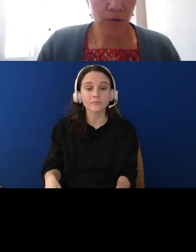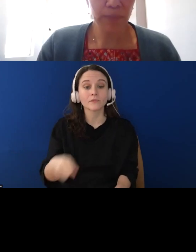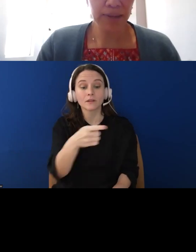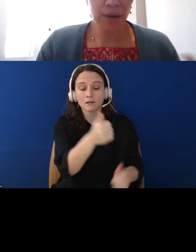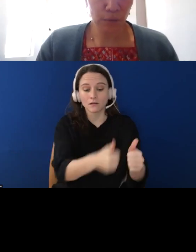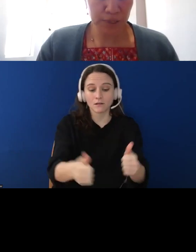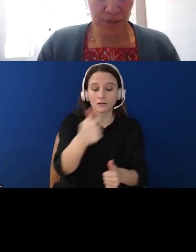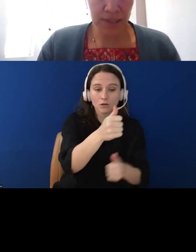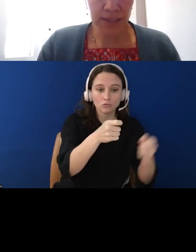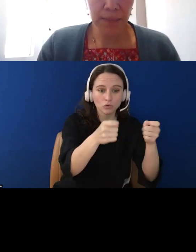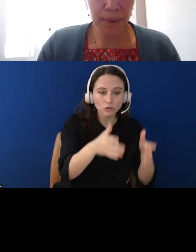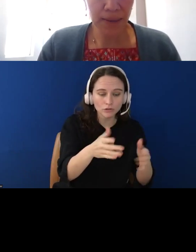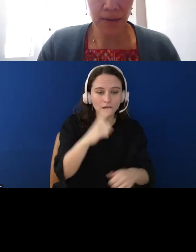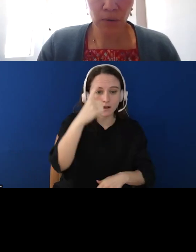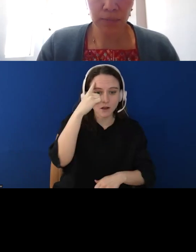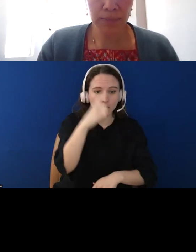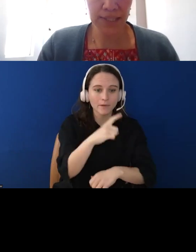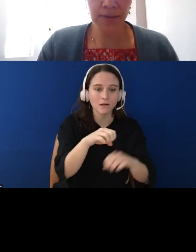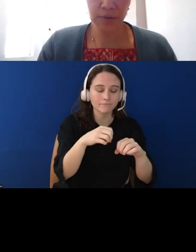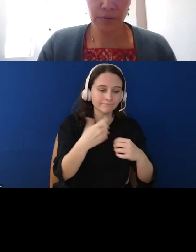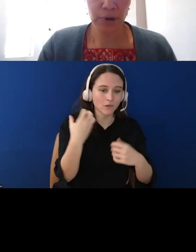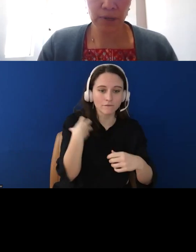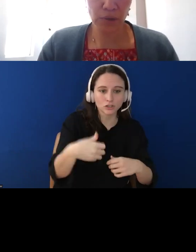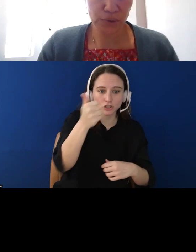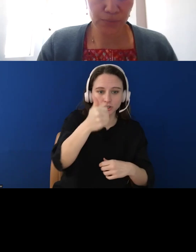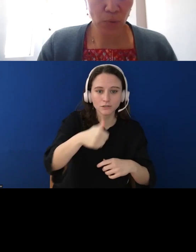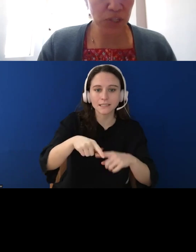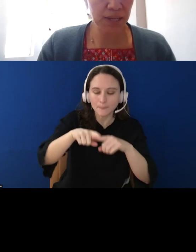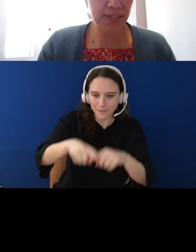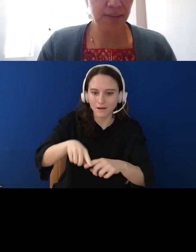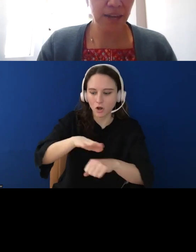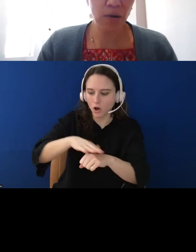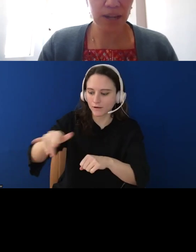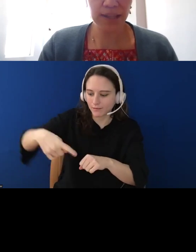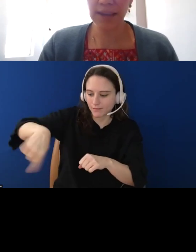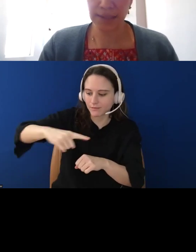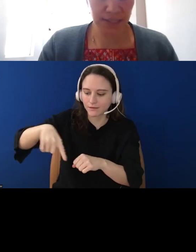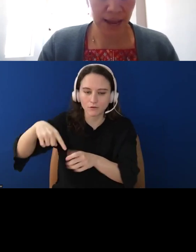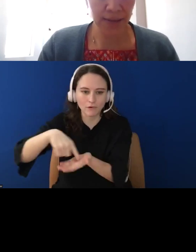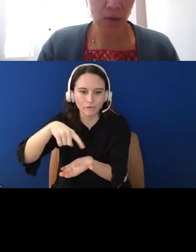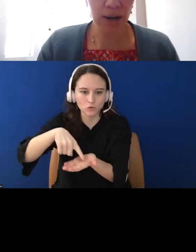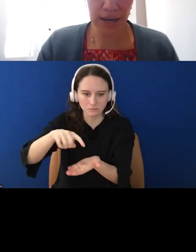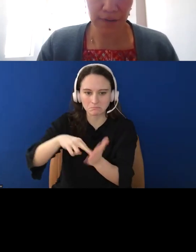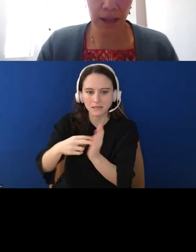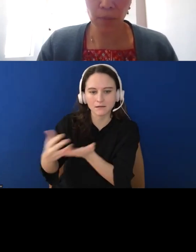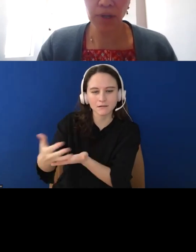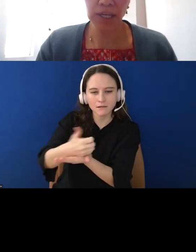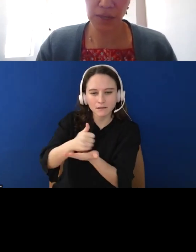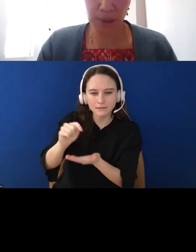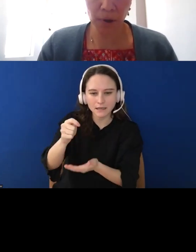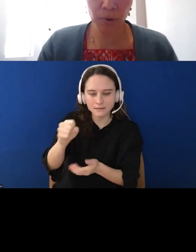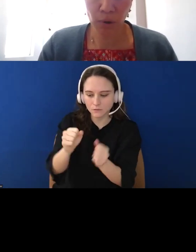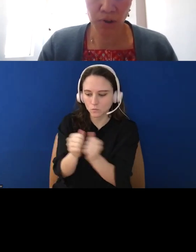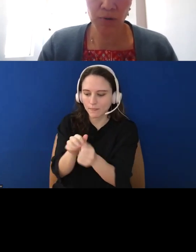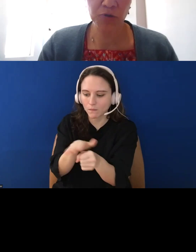and governmental officers depended on mixed revenues, which means that they collected taxes at local level among